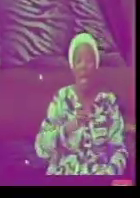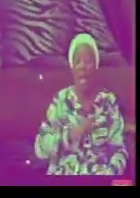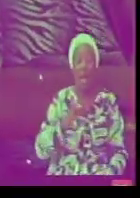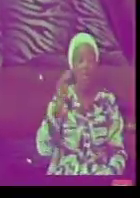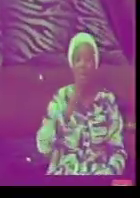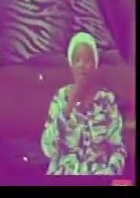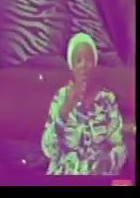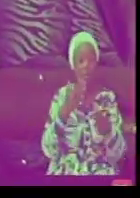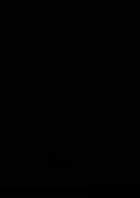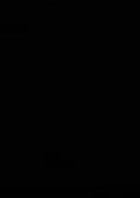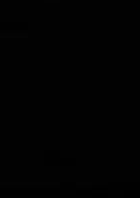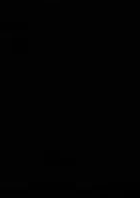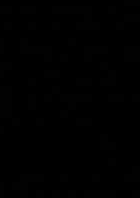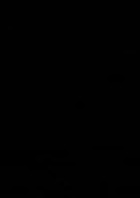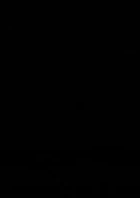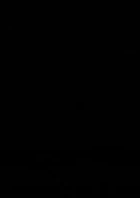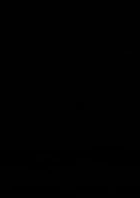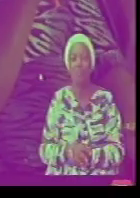not perish.